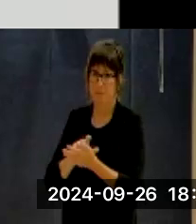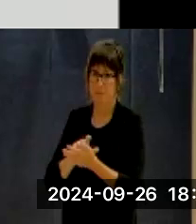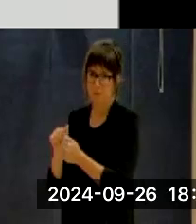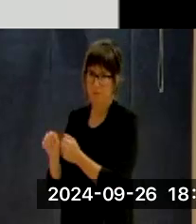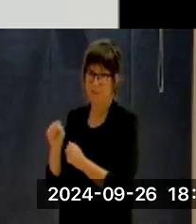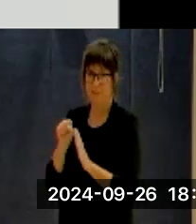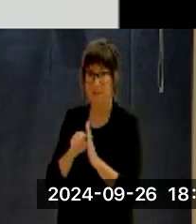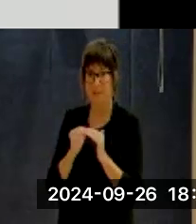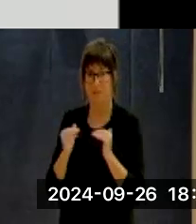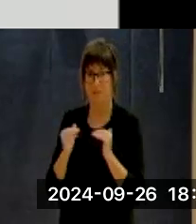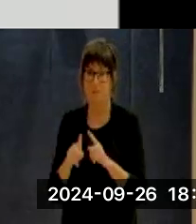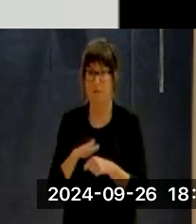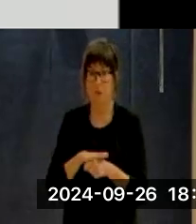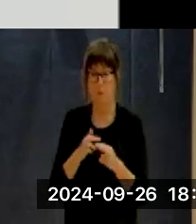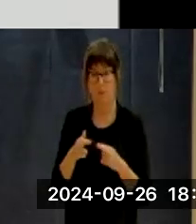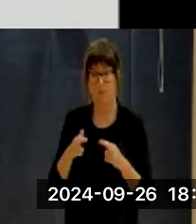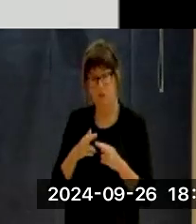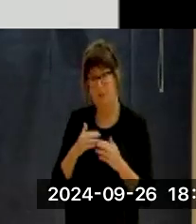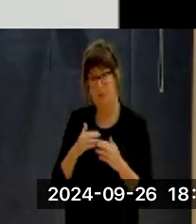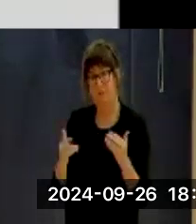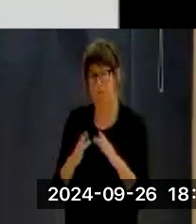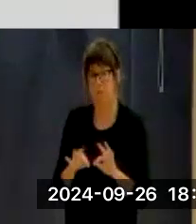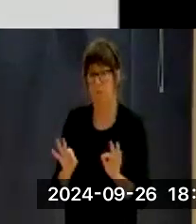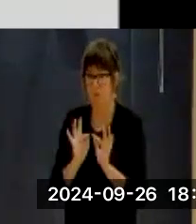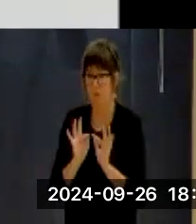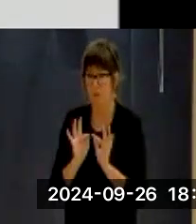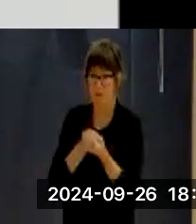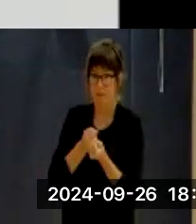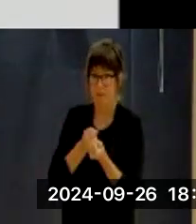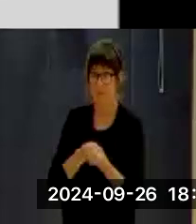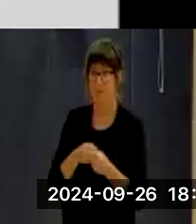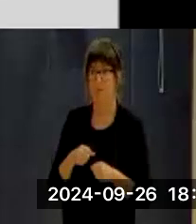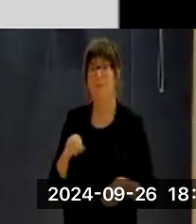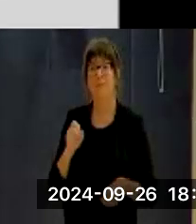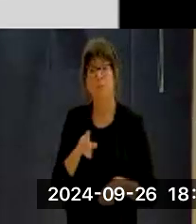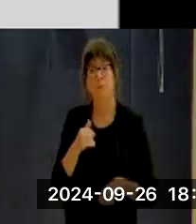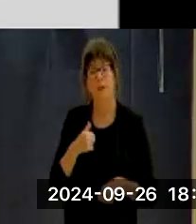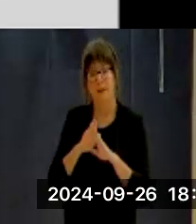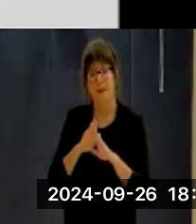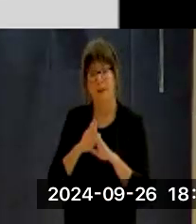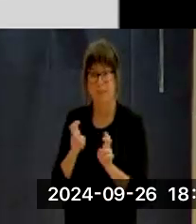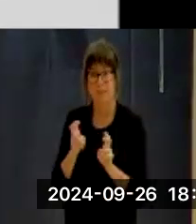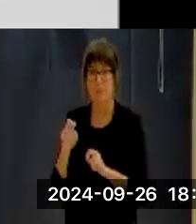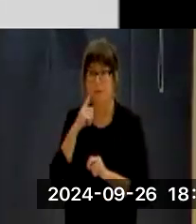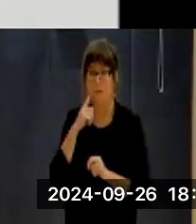advocacy at the local levels is critical. And I would recommend, if you have housing issues or mental